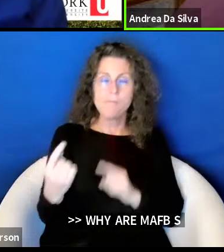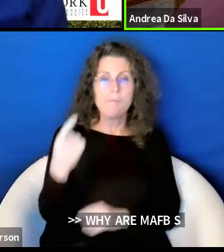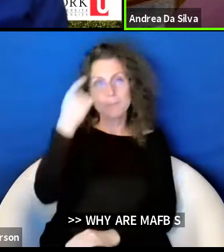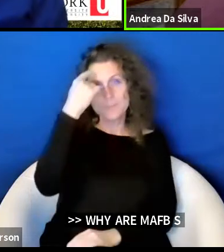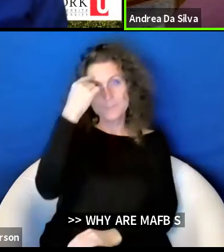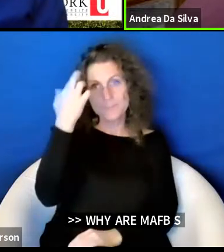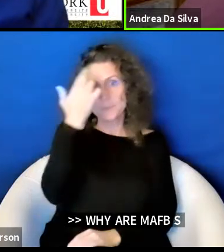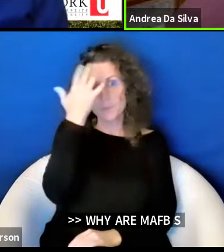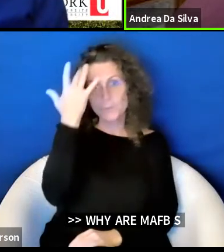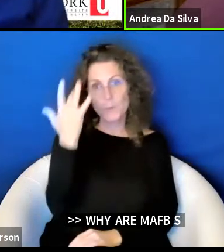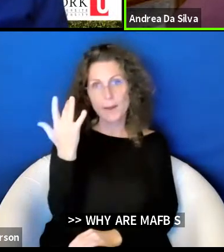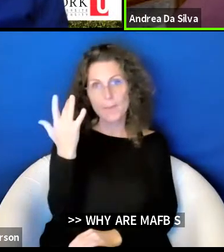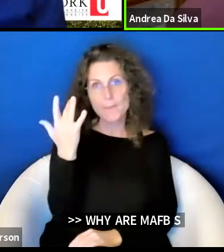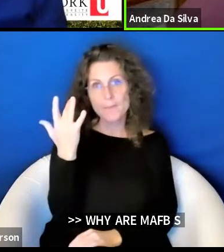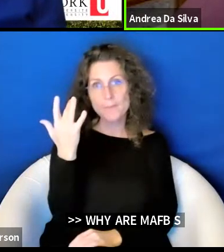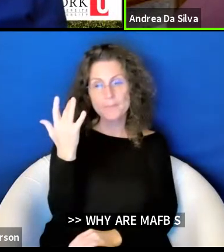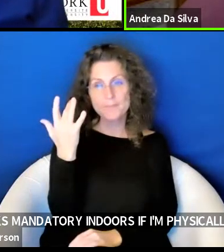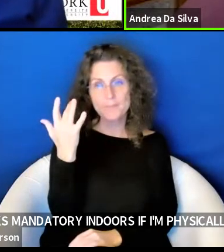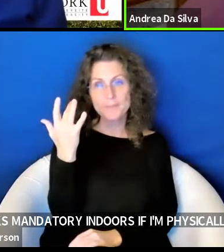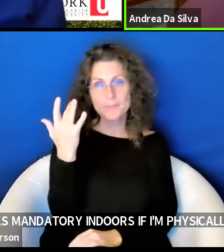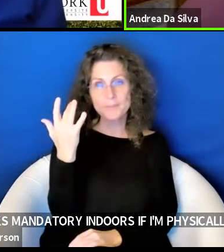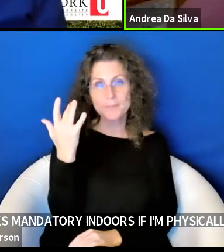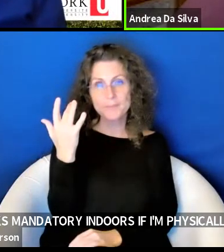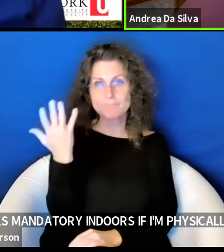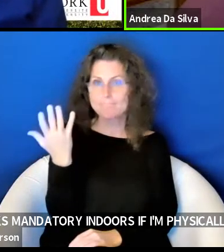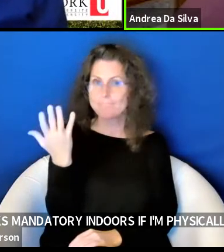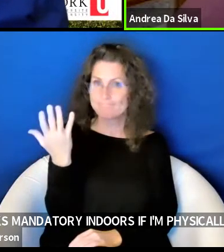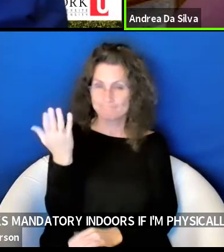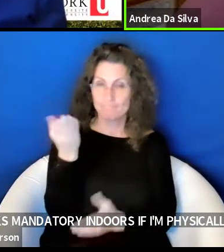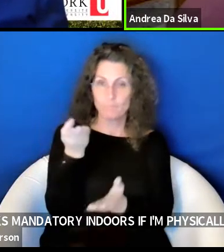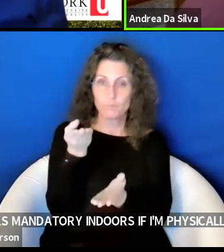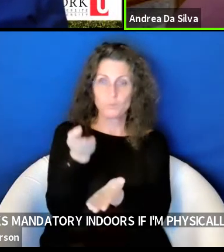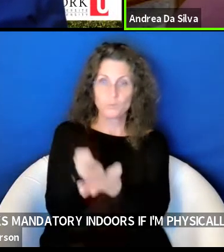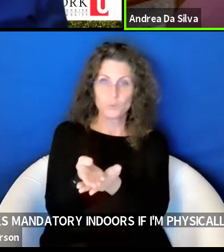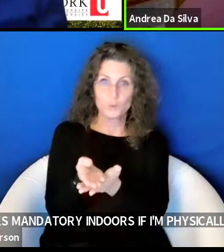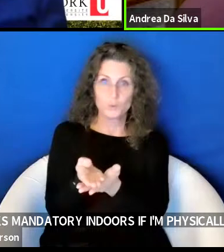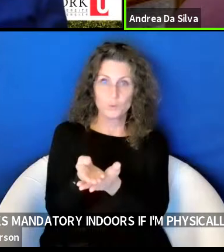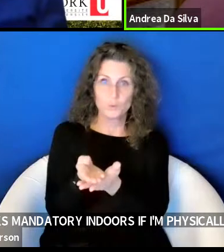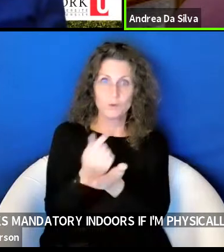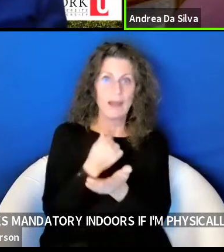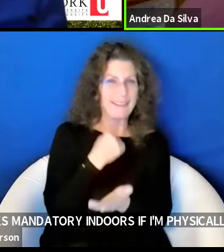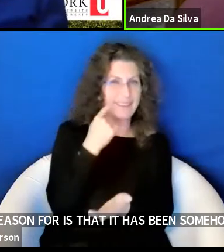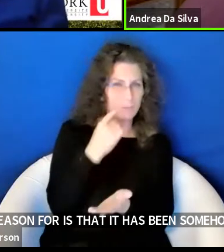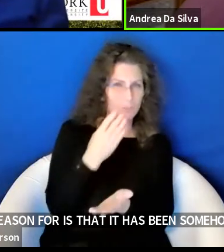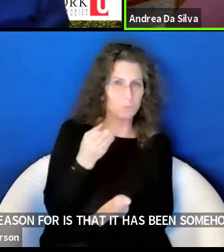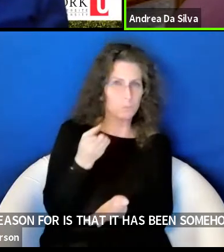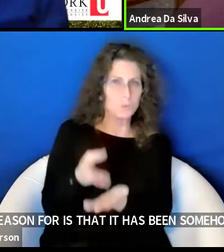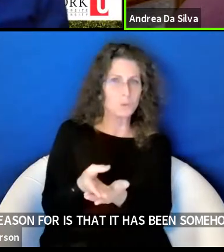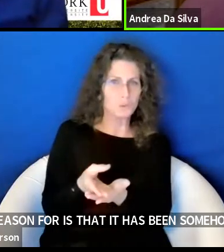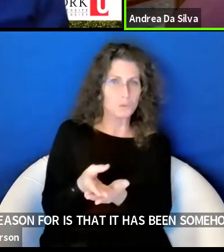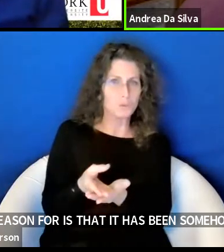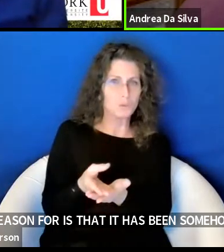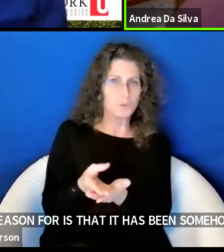that it has been somehow proven that even though